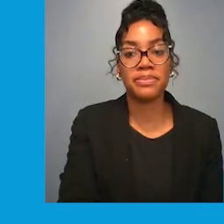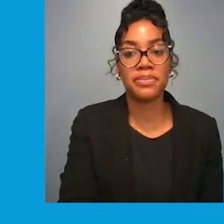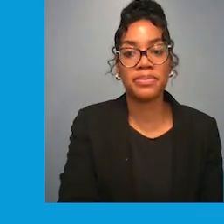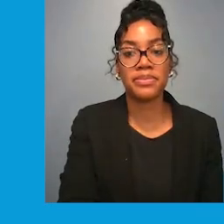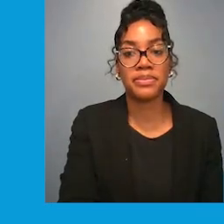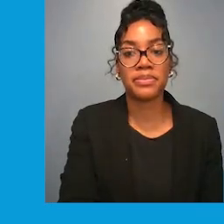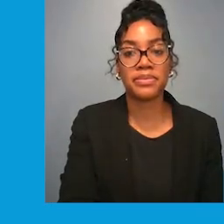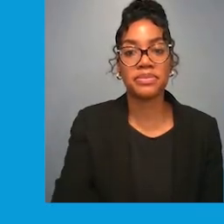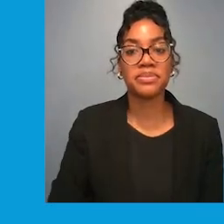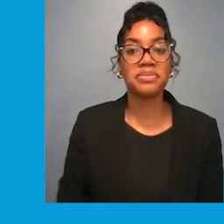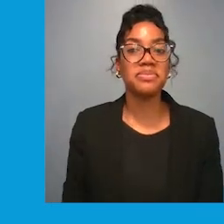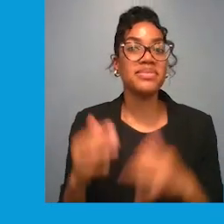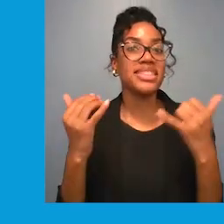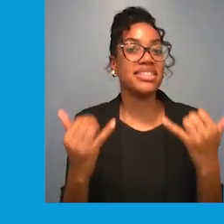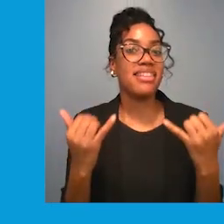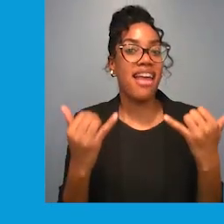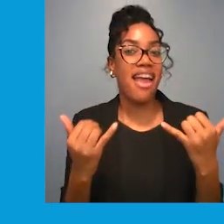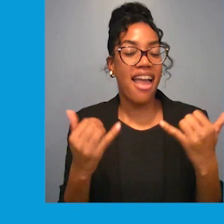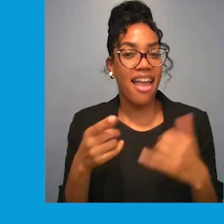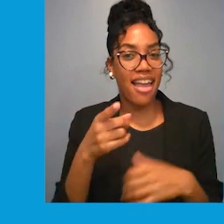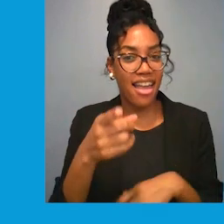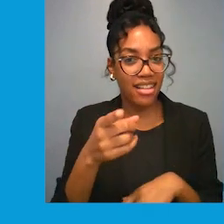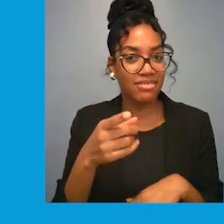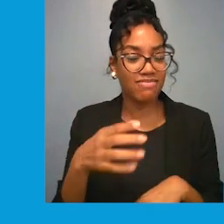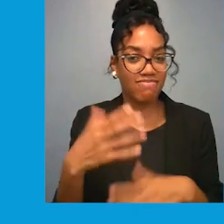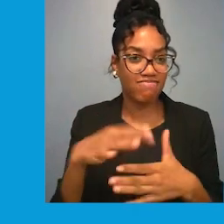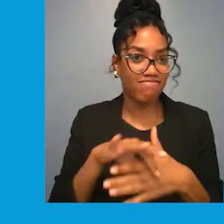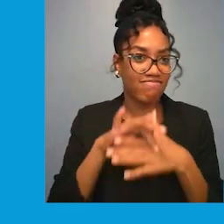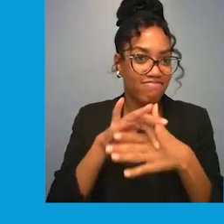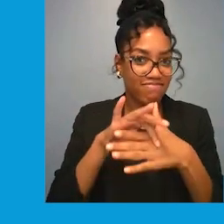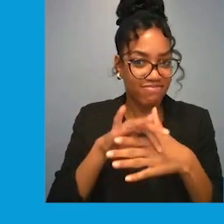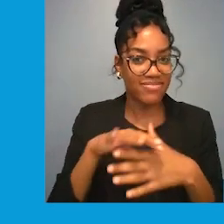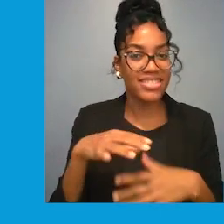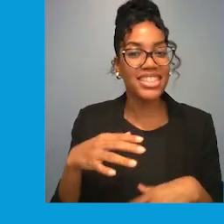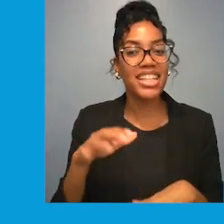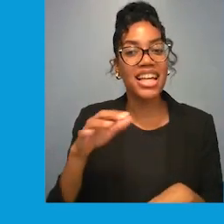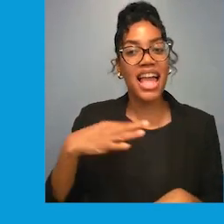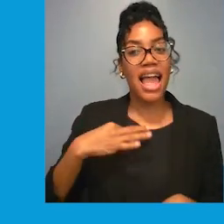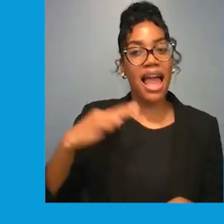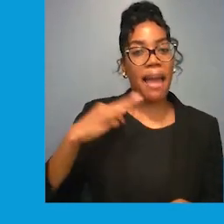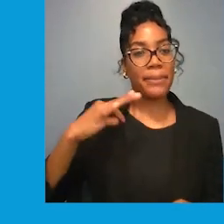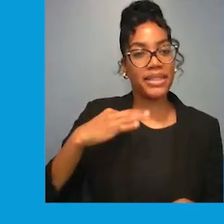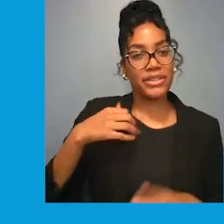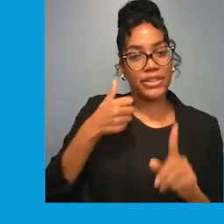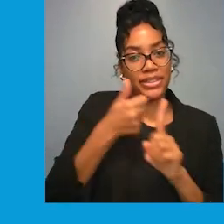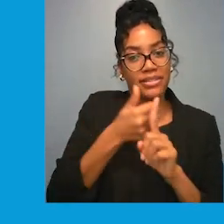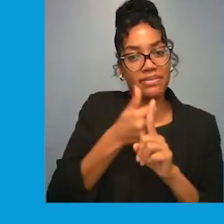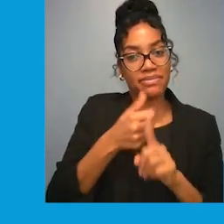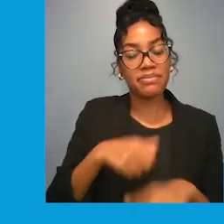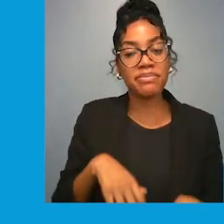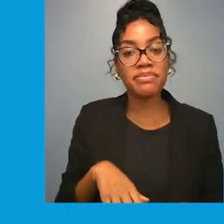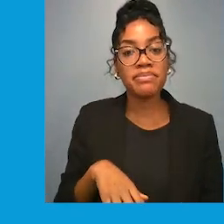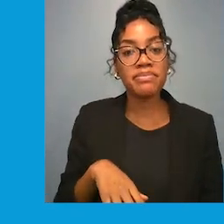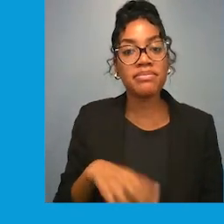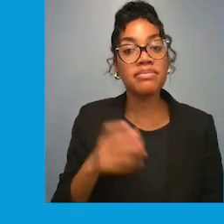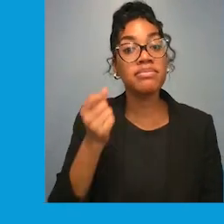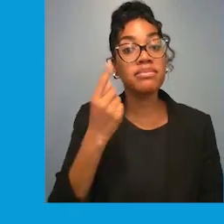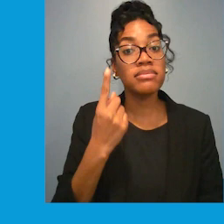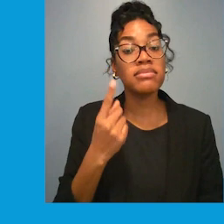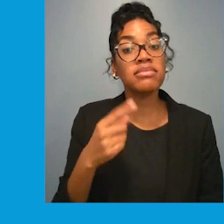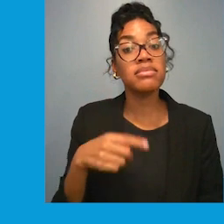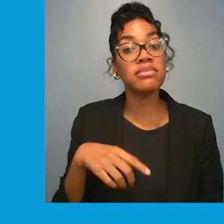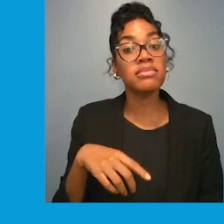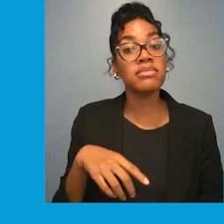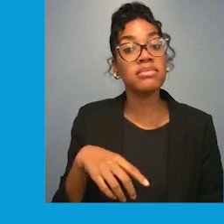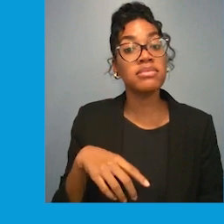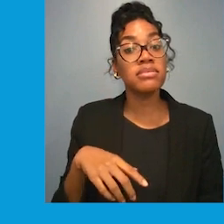All right, now we're getting to the good stuff, the application, its package itself. So there's quite a